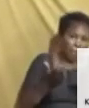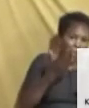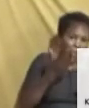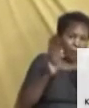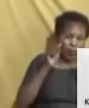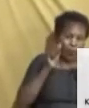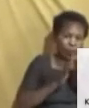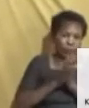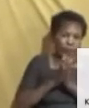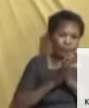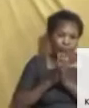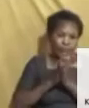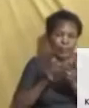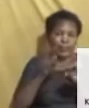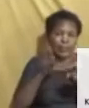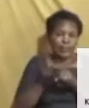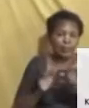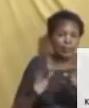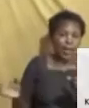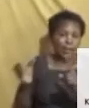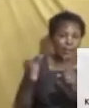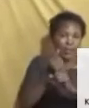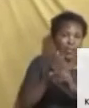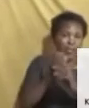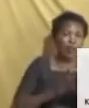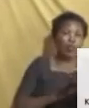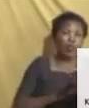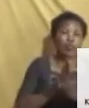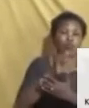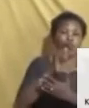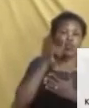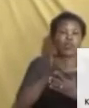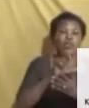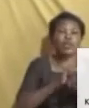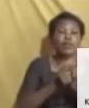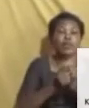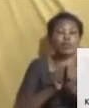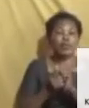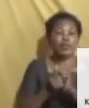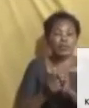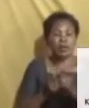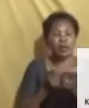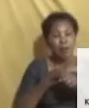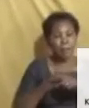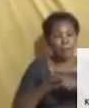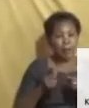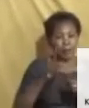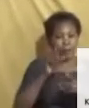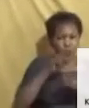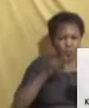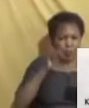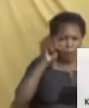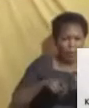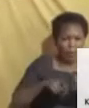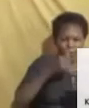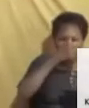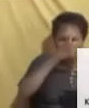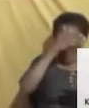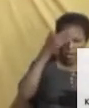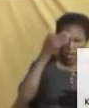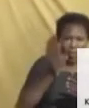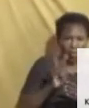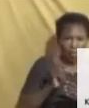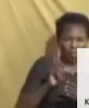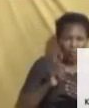desired and attained through dismemberment. But what must not be lost